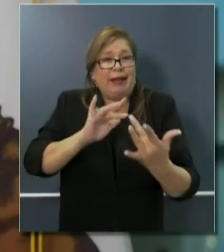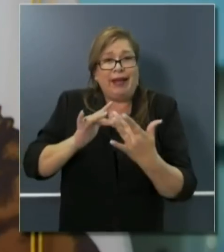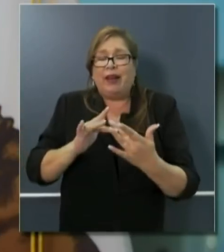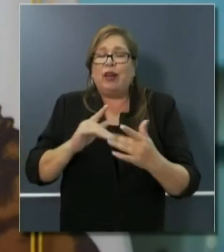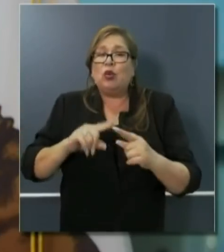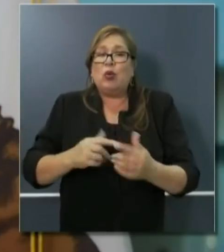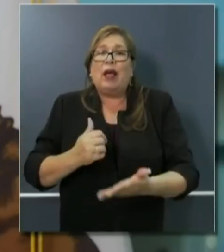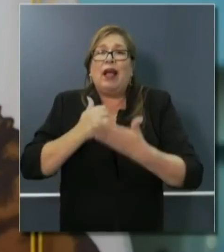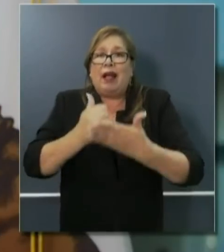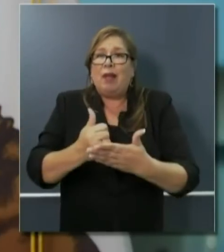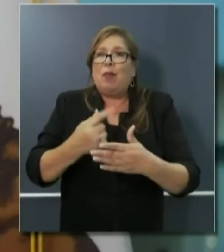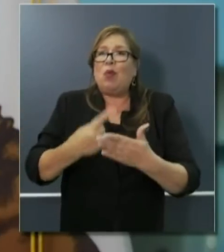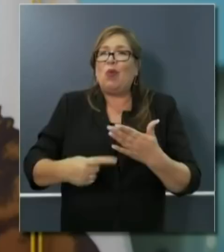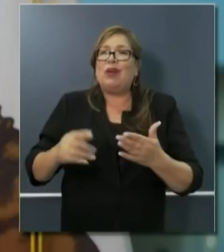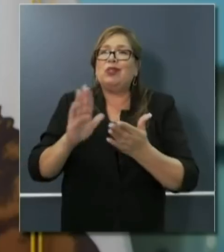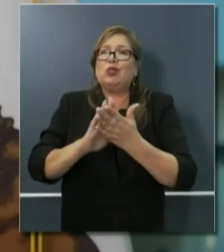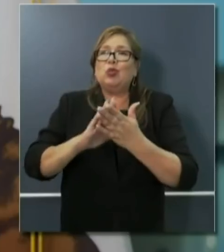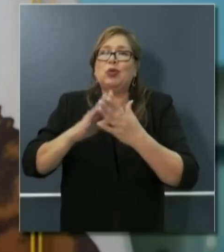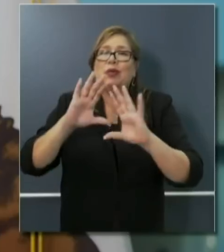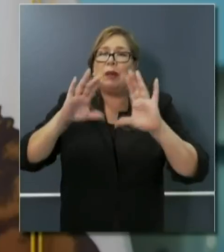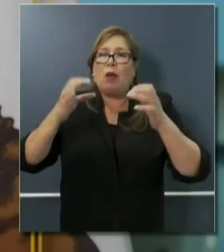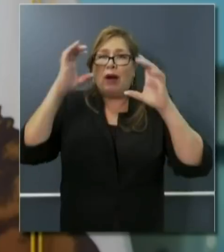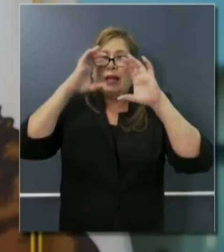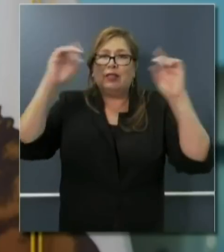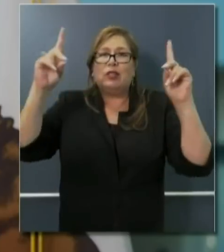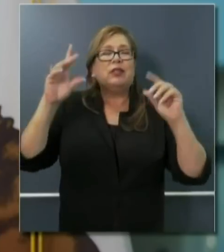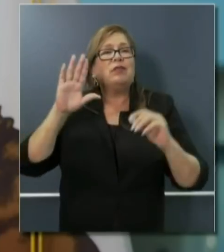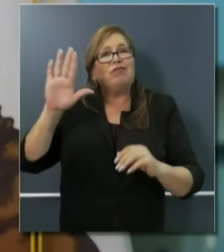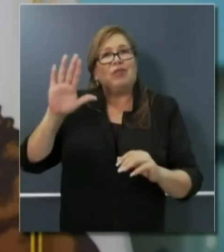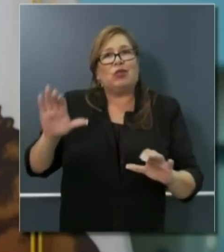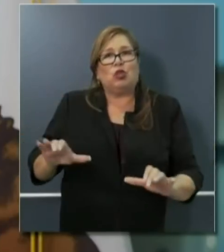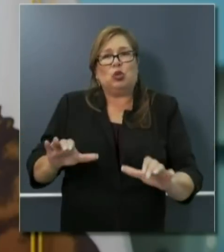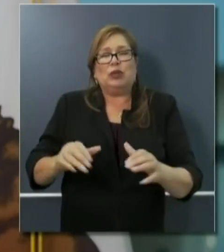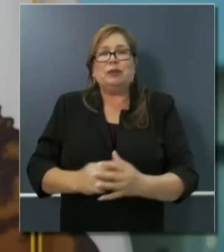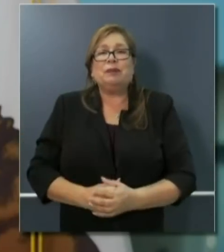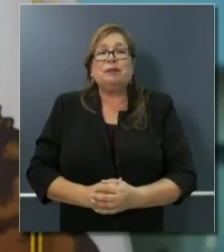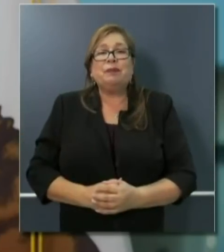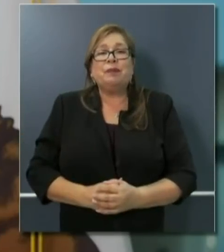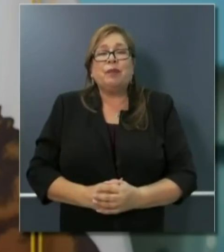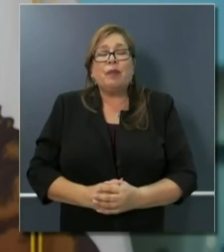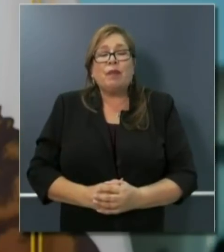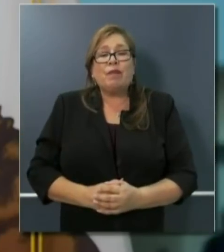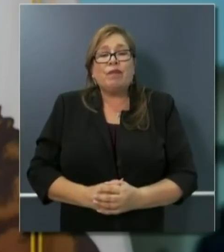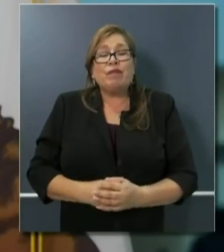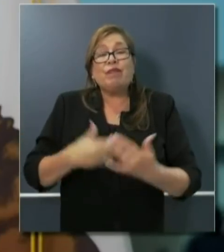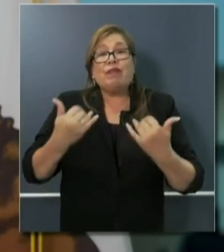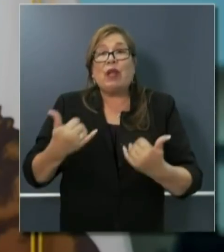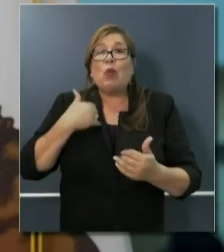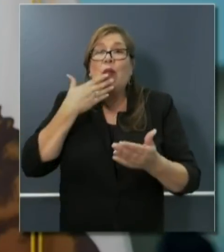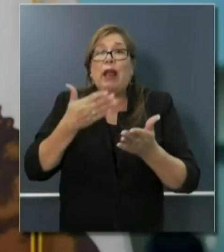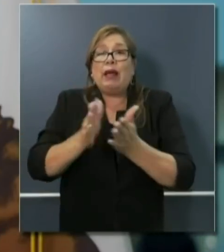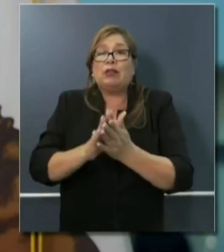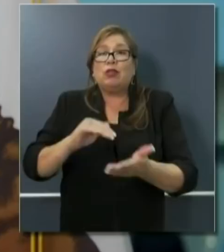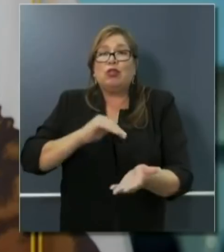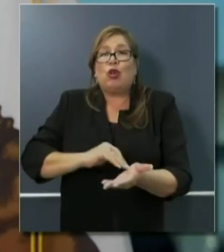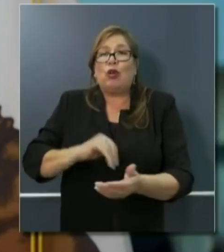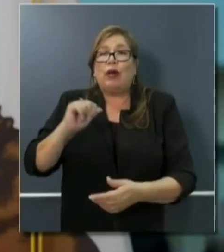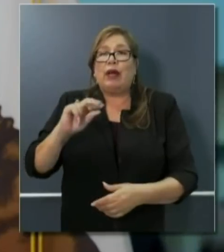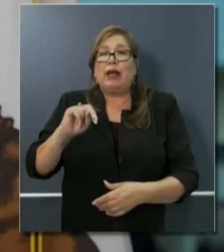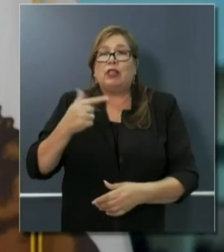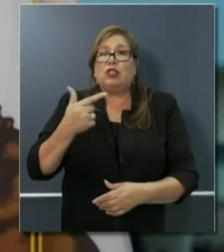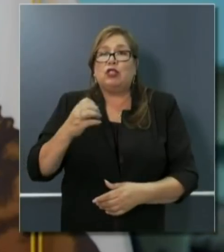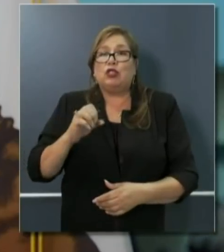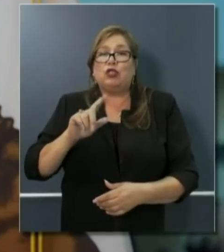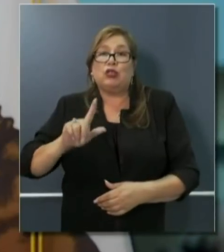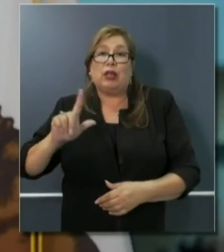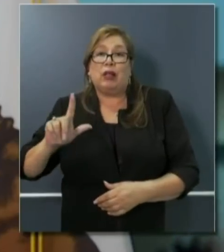Tony Thurman are doing. I want to just briefly, before we close and open up to questions, ask Dr. Angel to come up to talk a